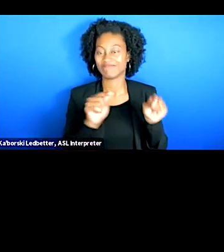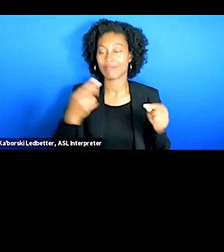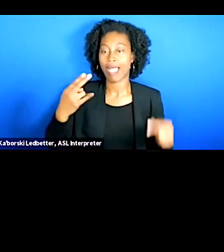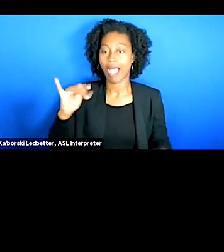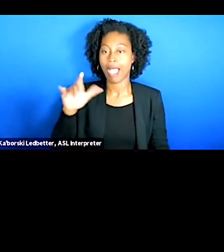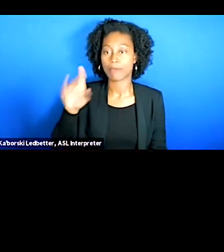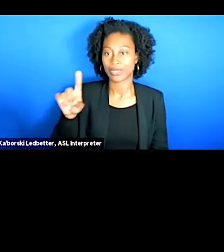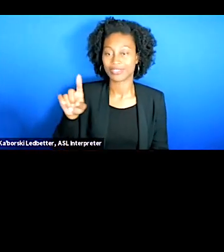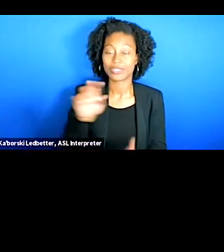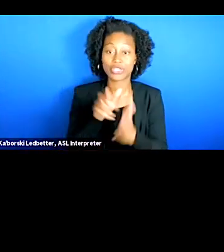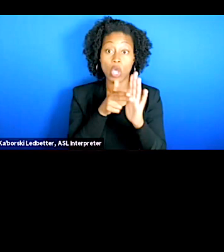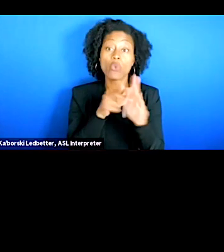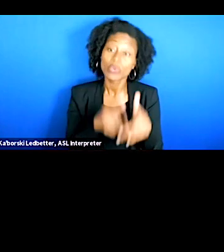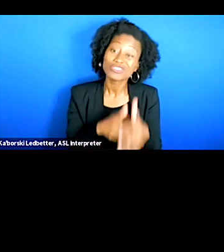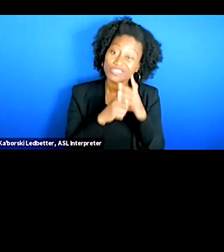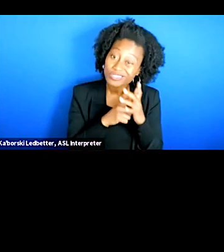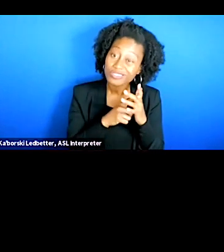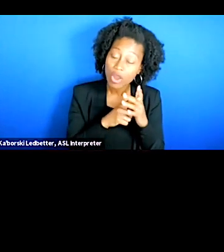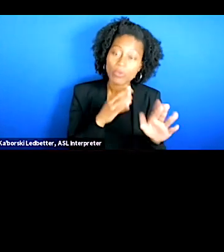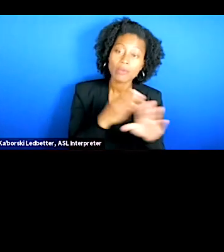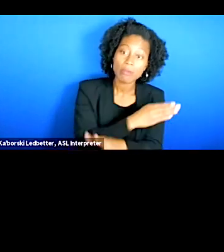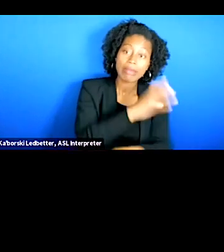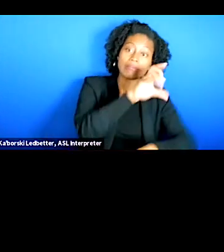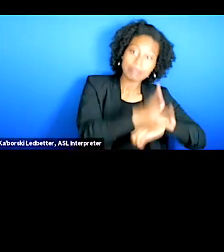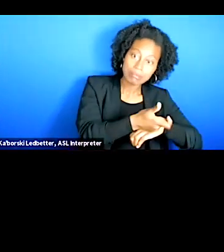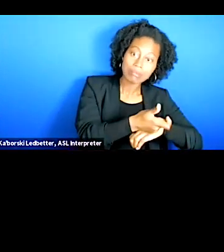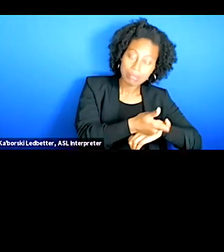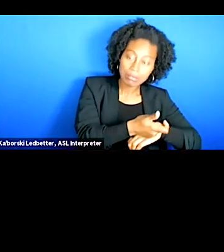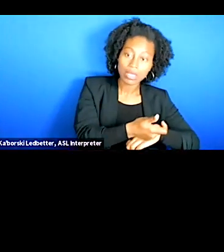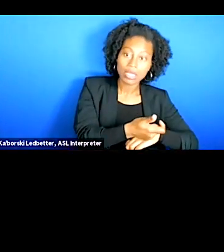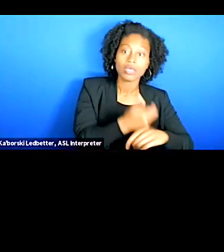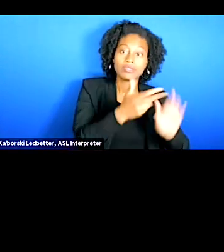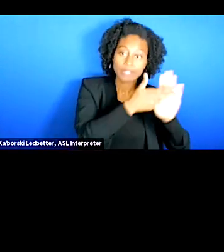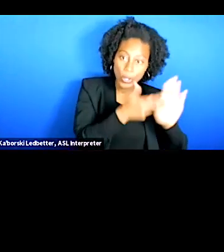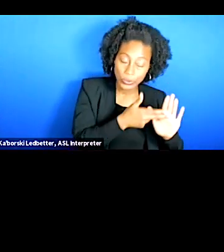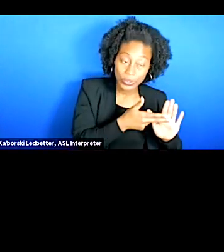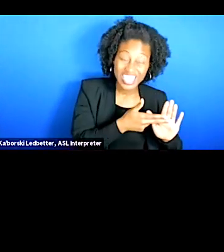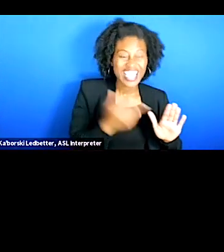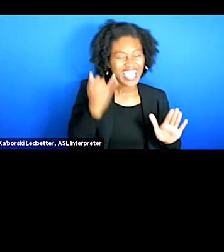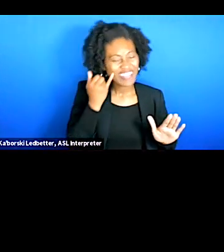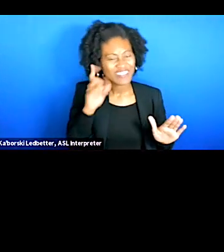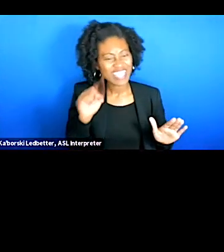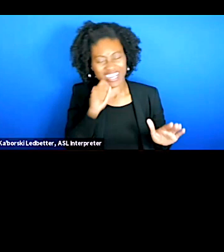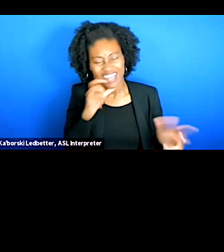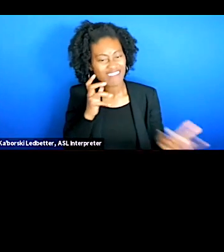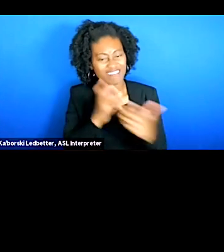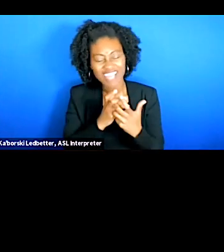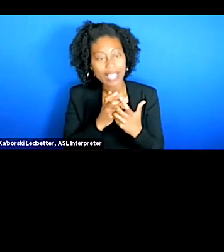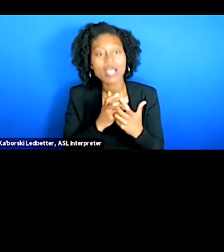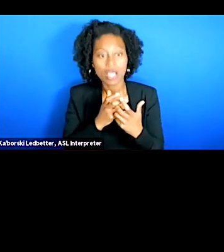coding, and then we develop inductive codes as needed when data do not fit the existing